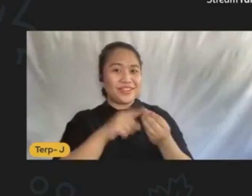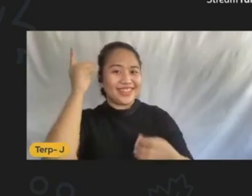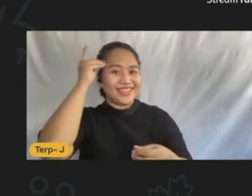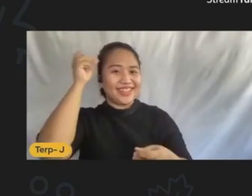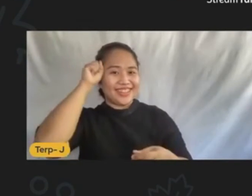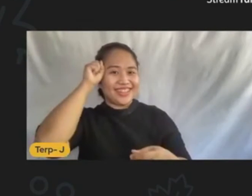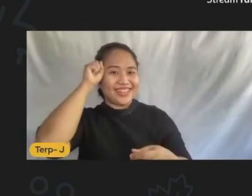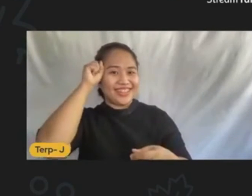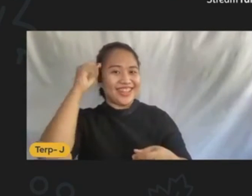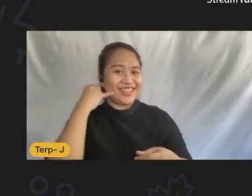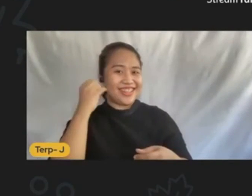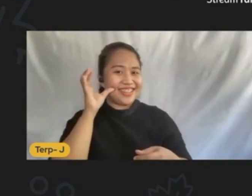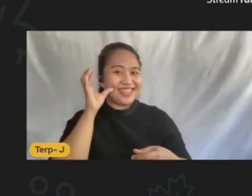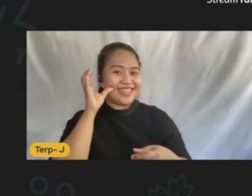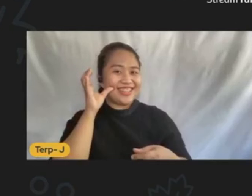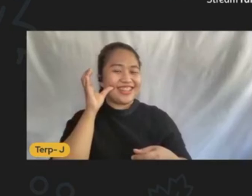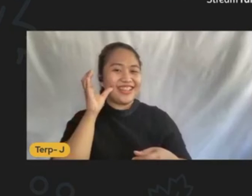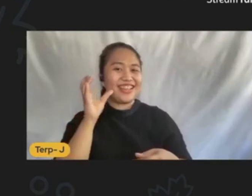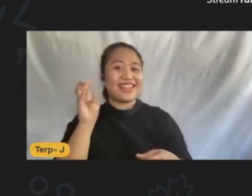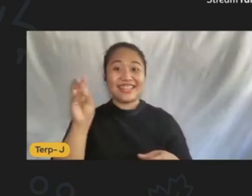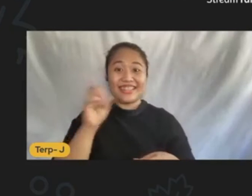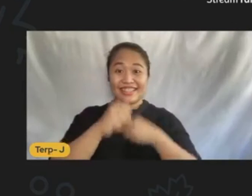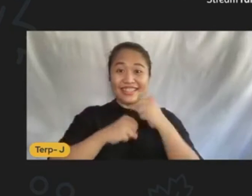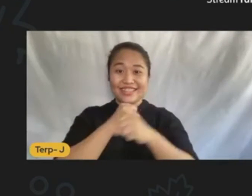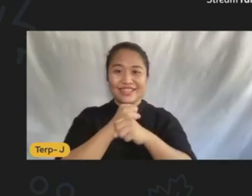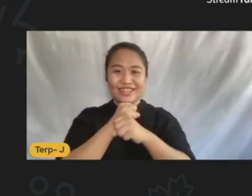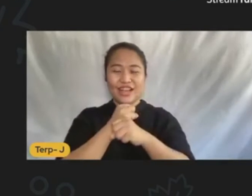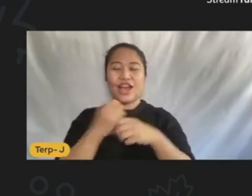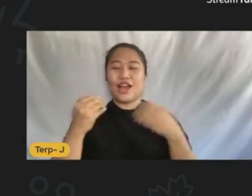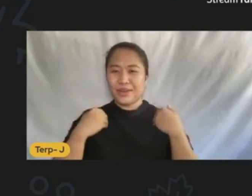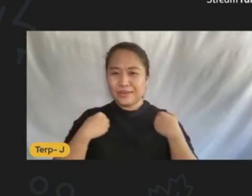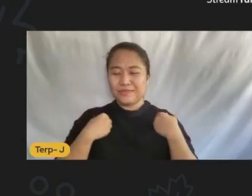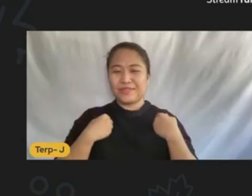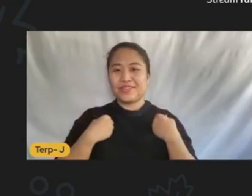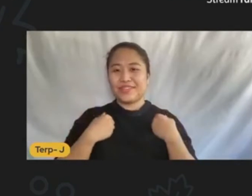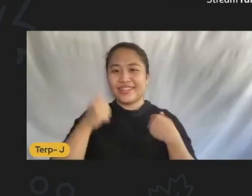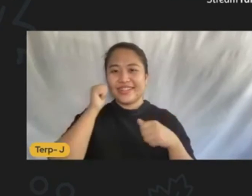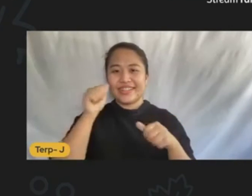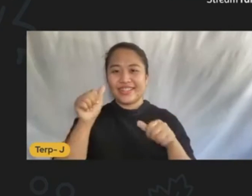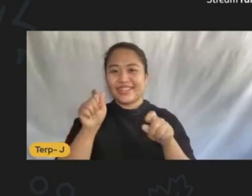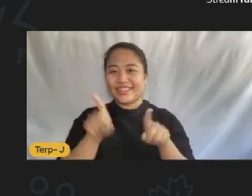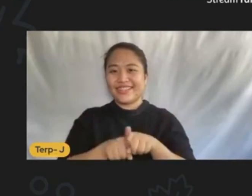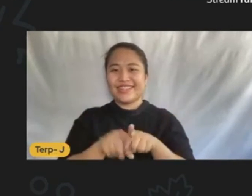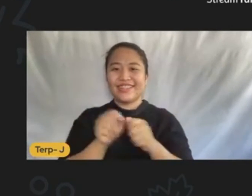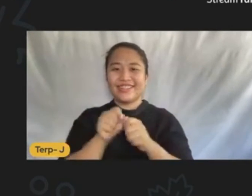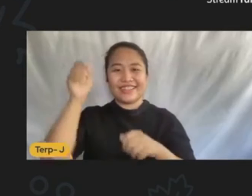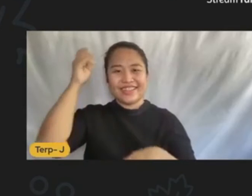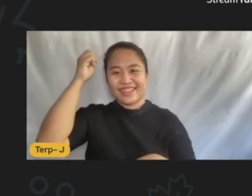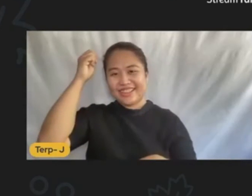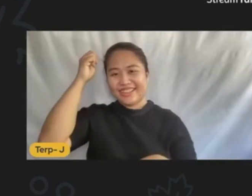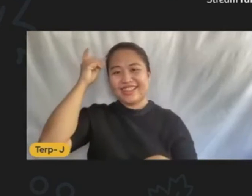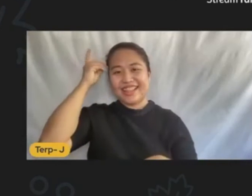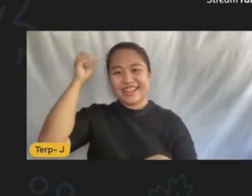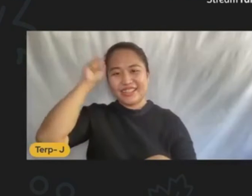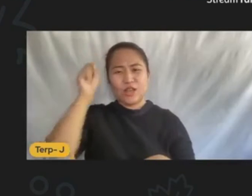JC is 6 years old. So she's always had a sister with Down syndrome because her sister's 8 years old, right? So what do you want to say about Down syndrome?